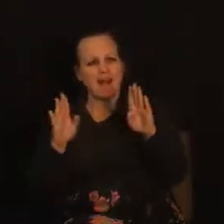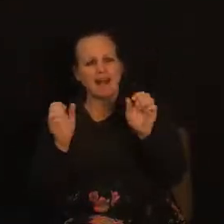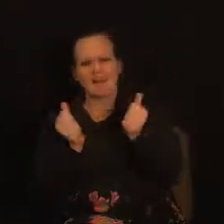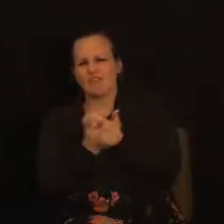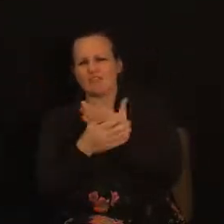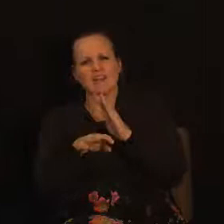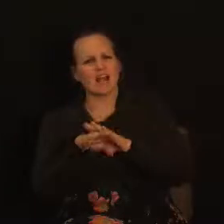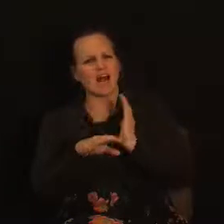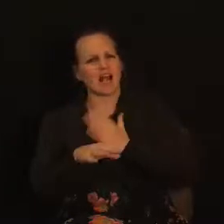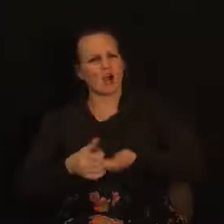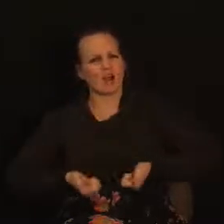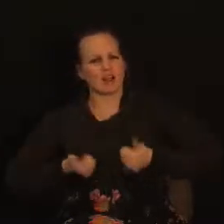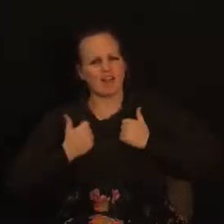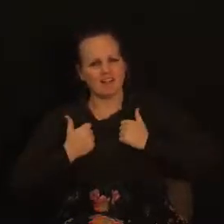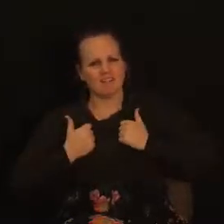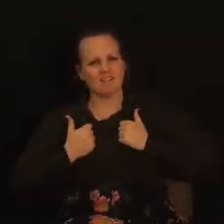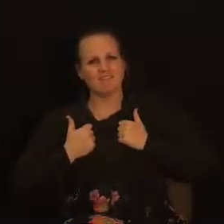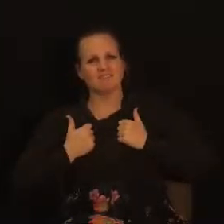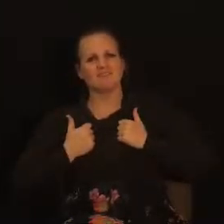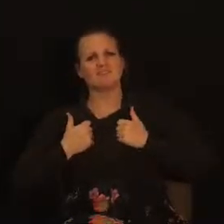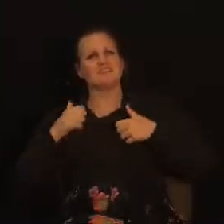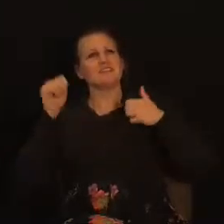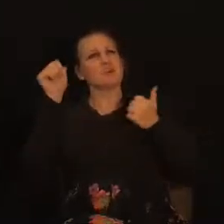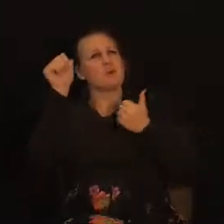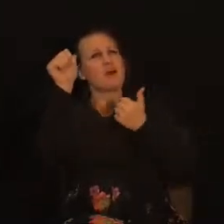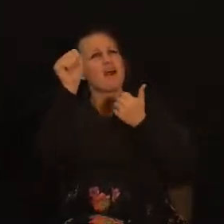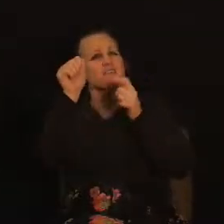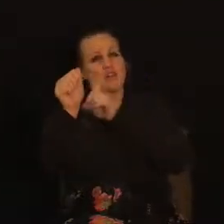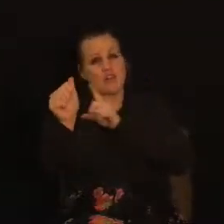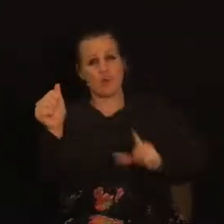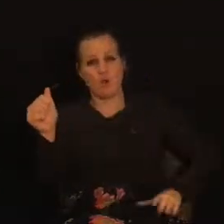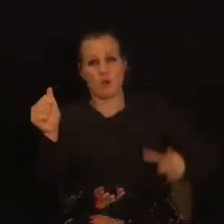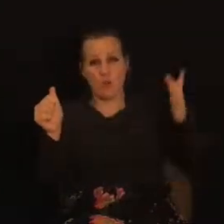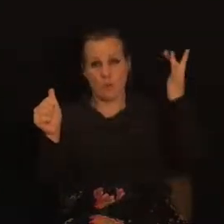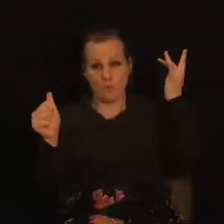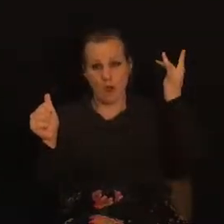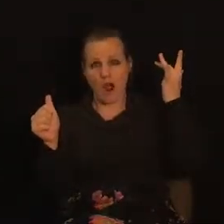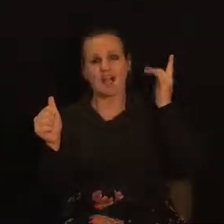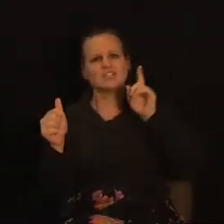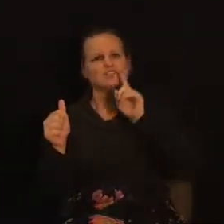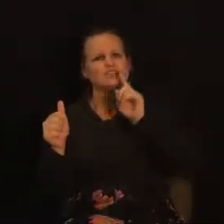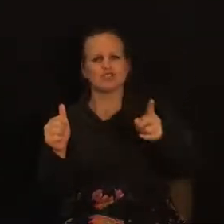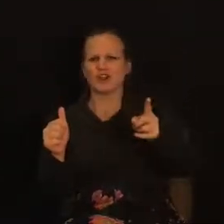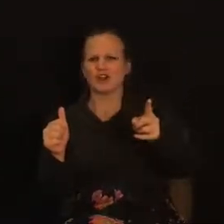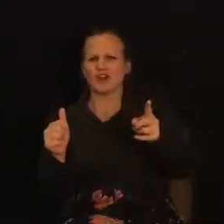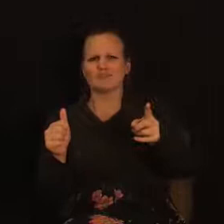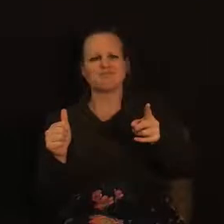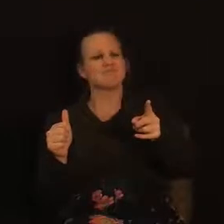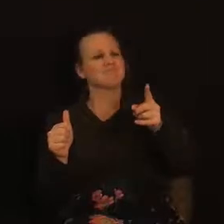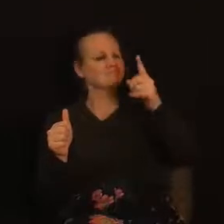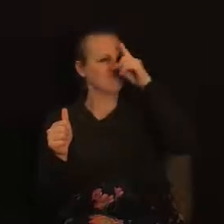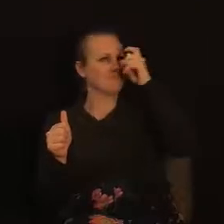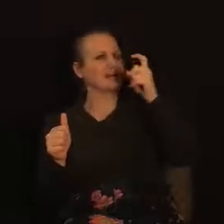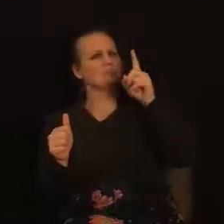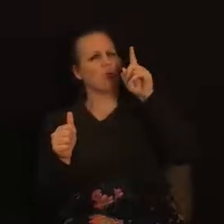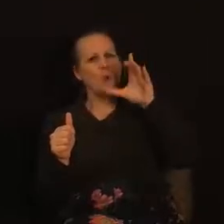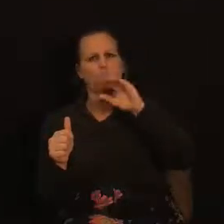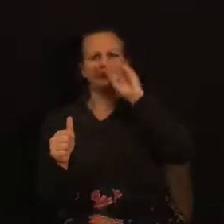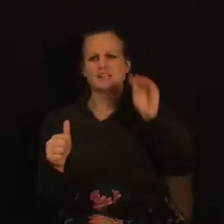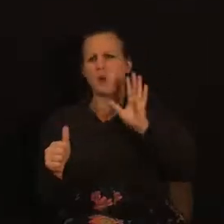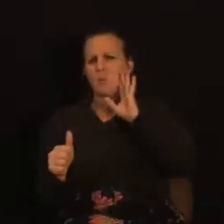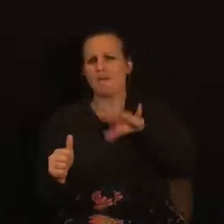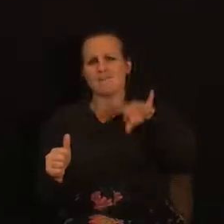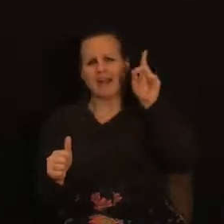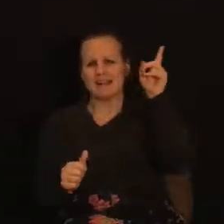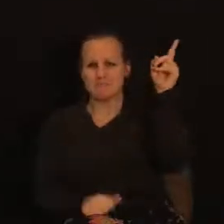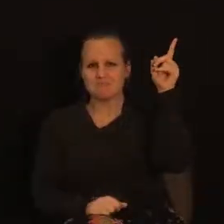life and going after the Lord because it's a sure bet, because it's worth whatever it costs, because what we find in the end is we find the